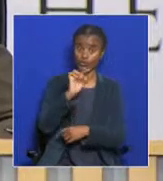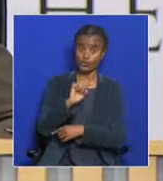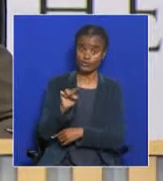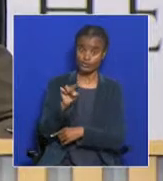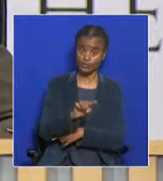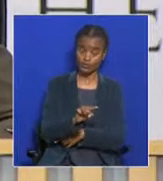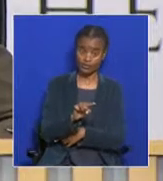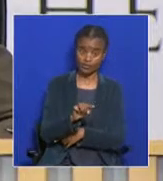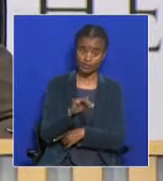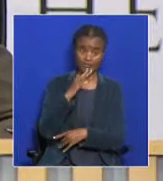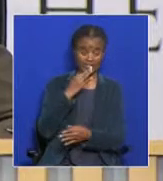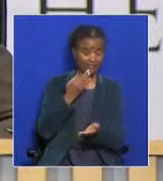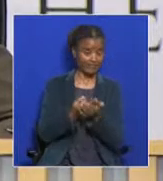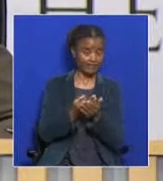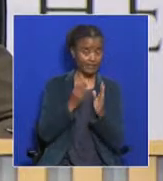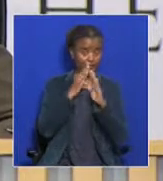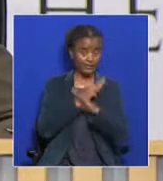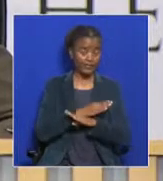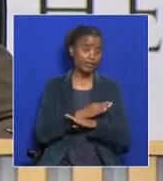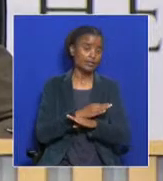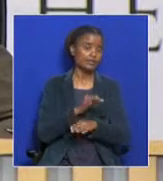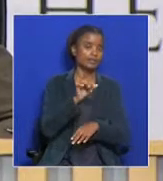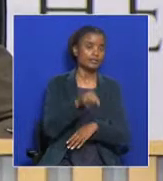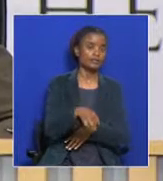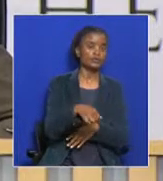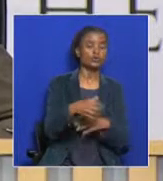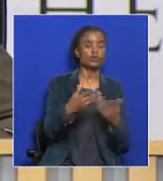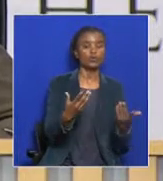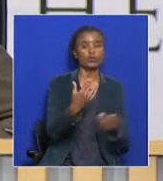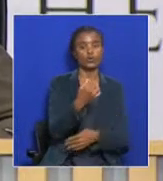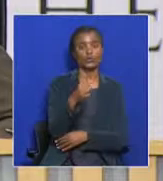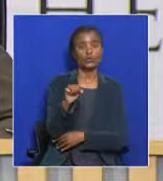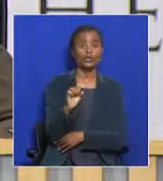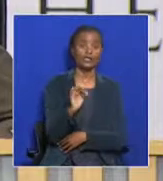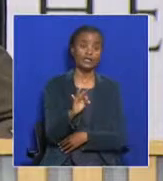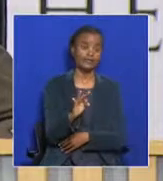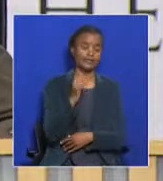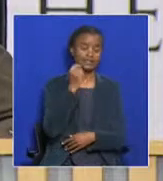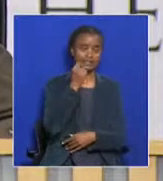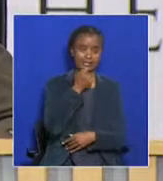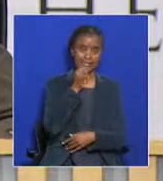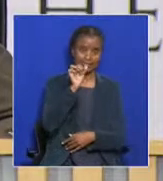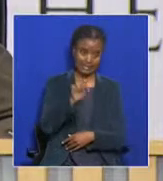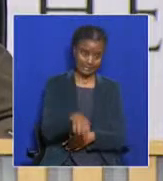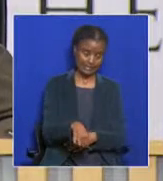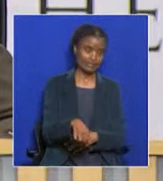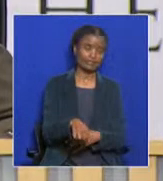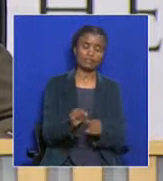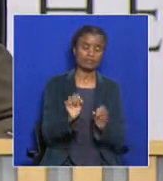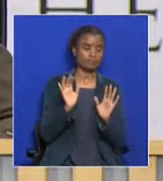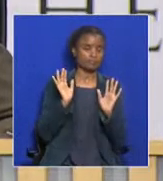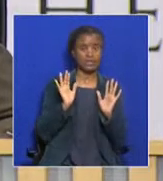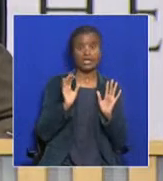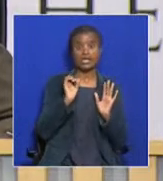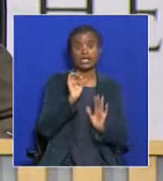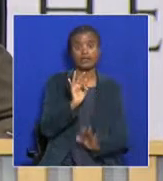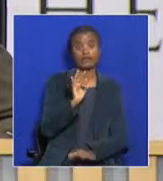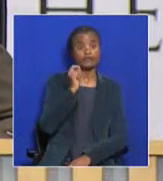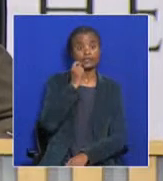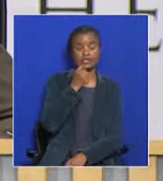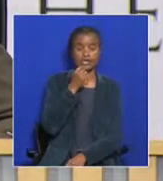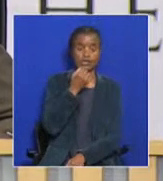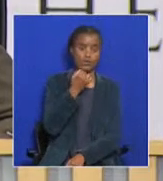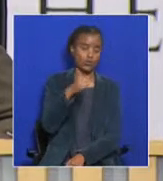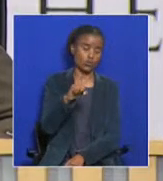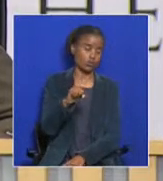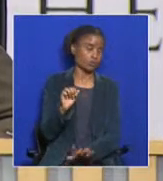Yes or no? If you say yes, I will leave it there. If you say no, I will leave it there. I won't ask you to elaborate. Yes. You made my